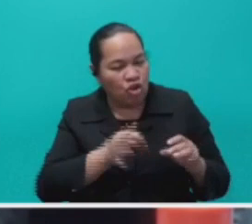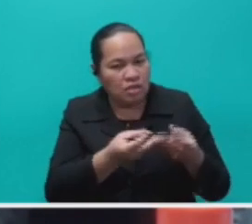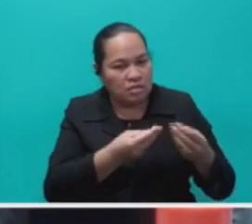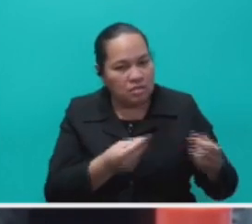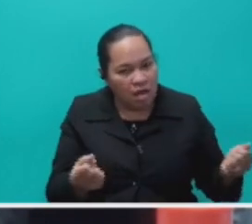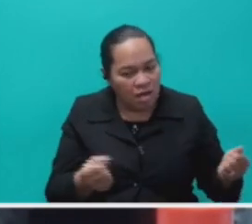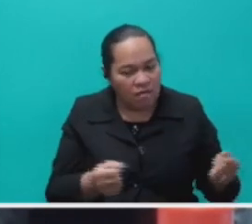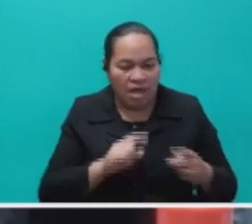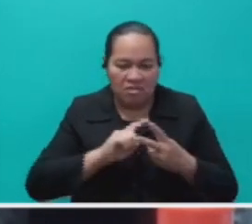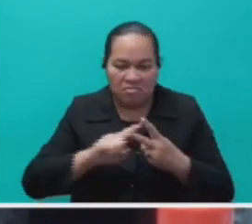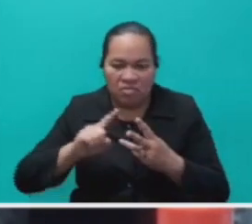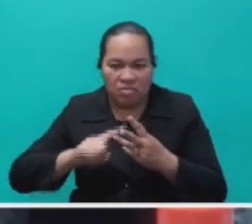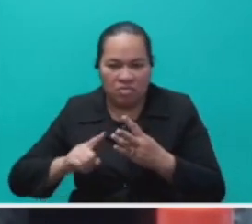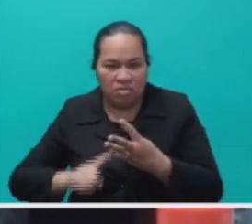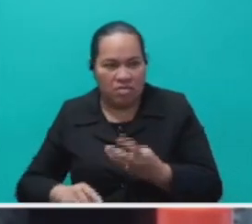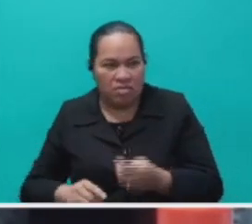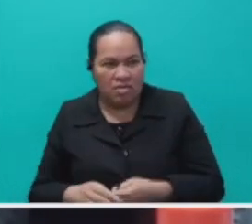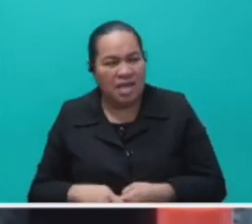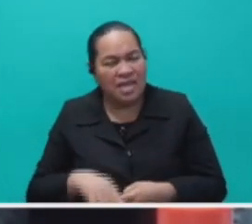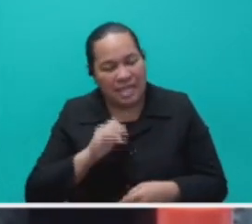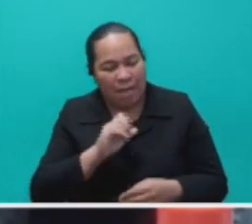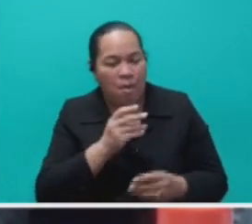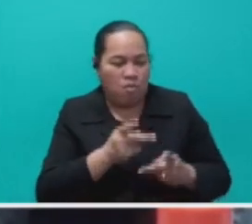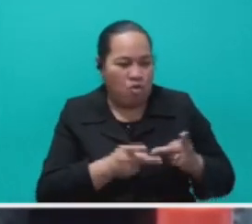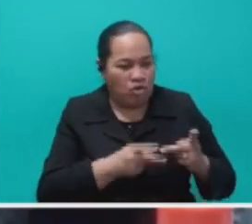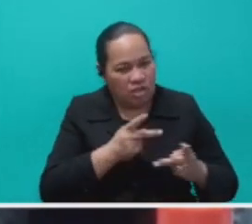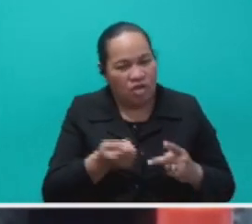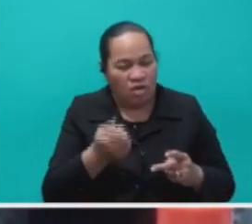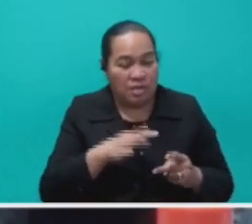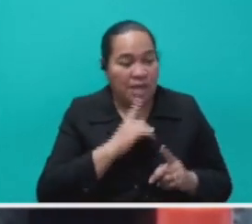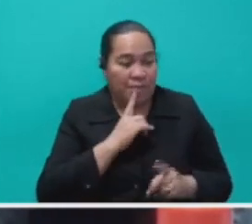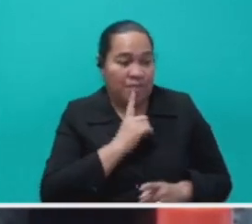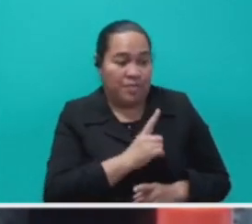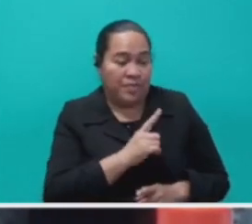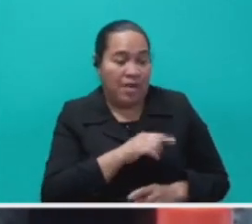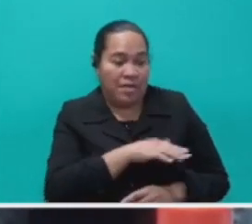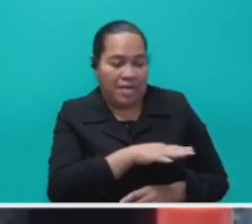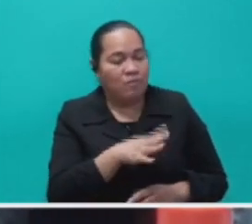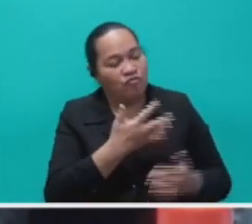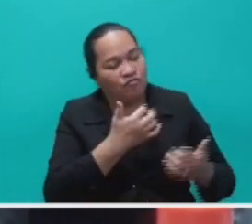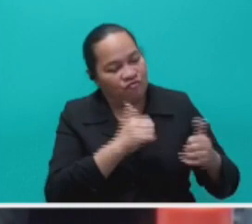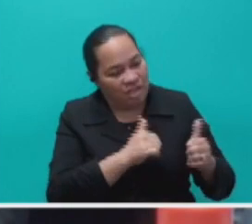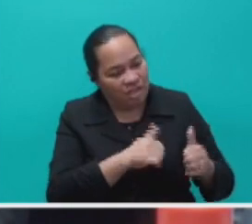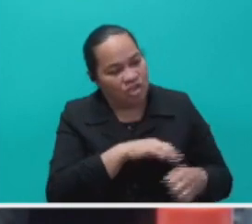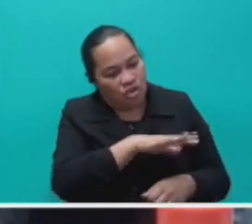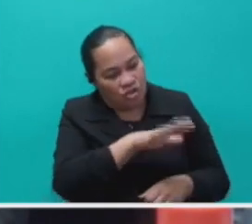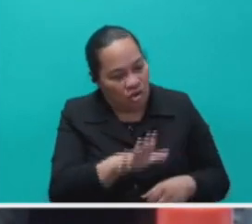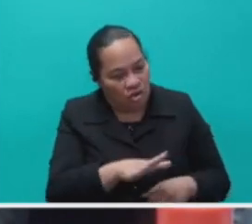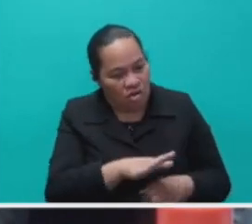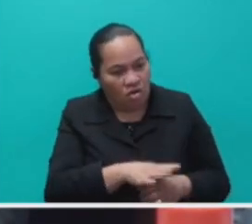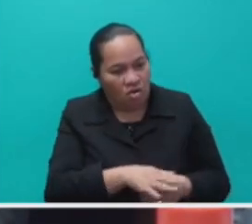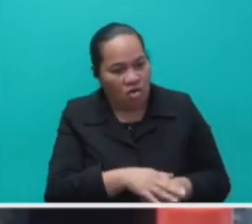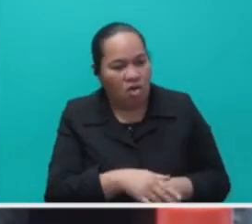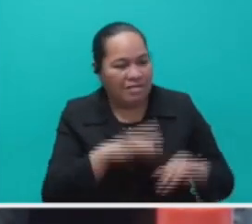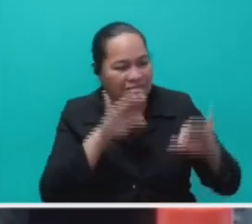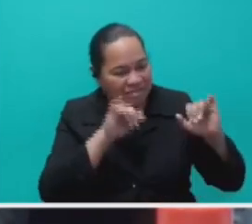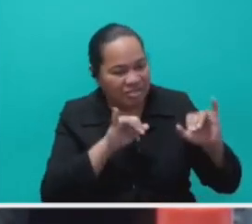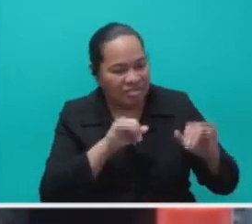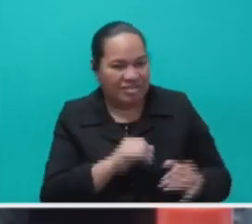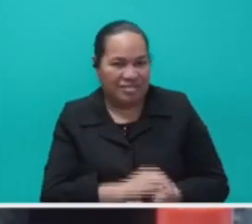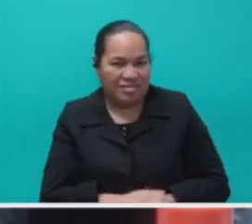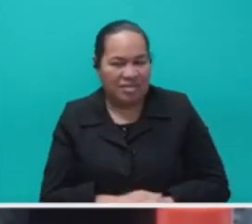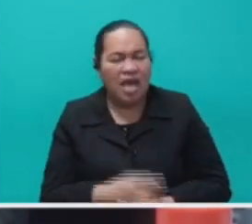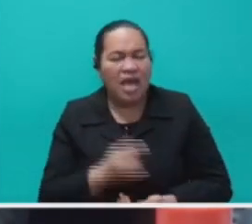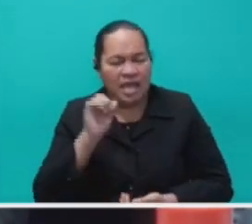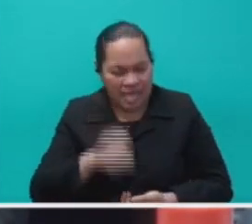of these, their process has been put in place. Some of them have been directed to finish those pending matters.